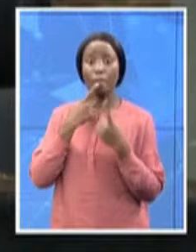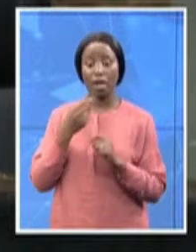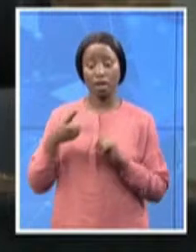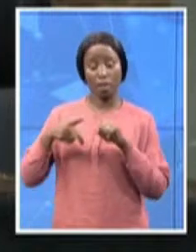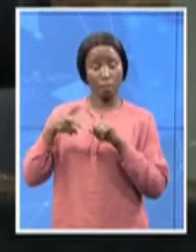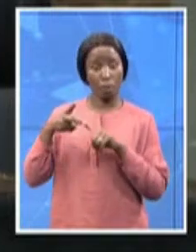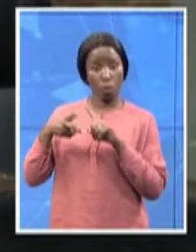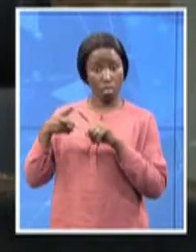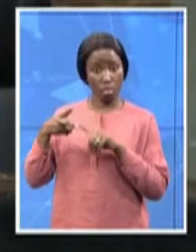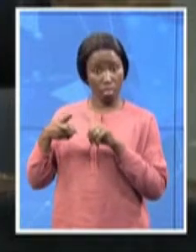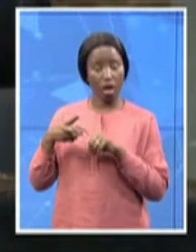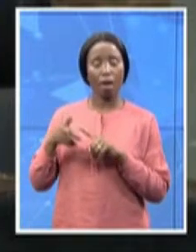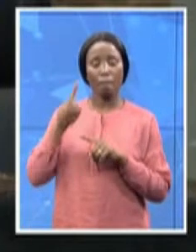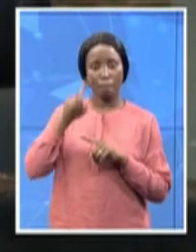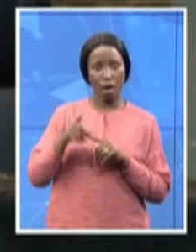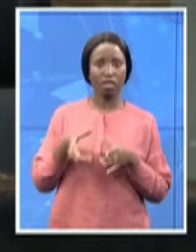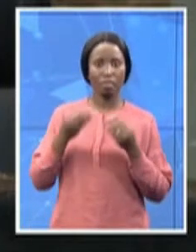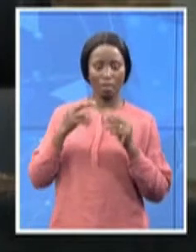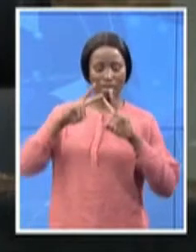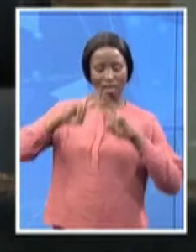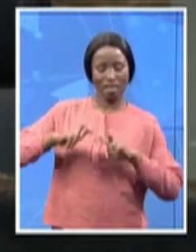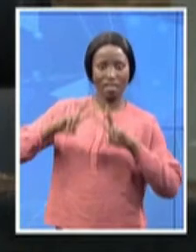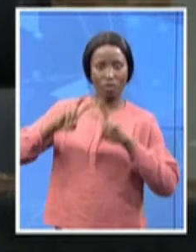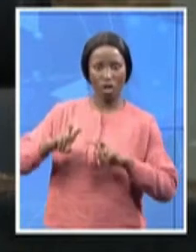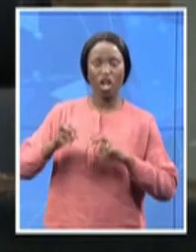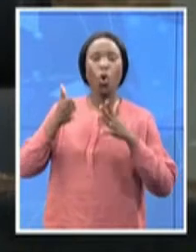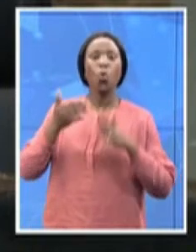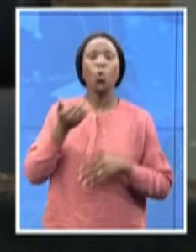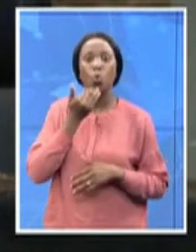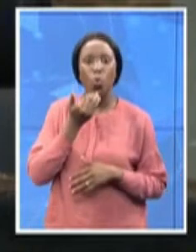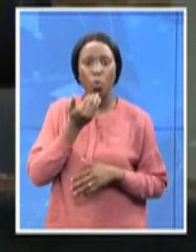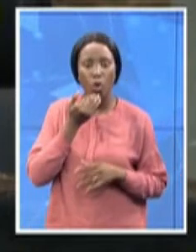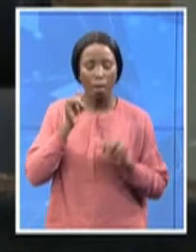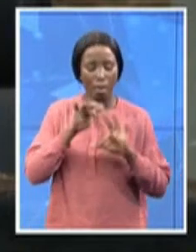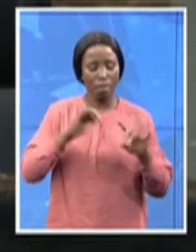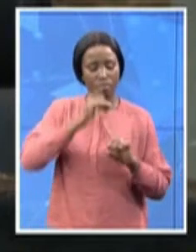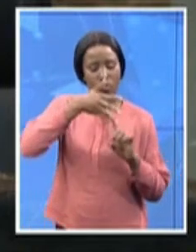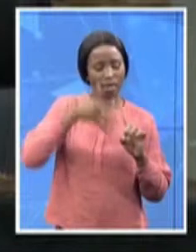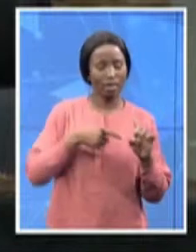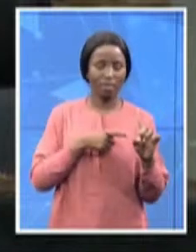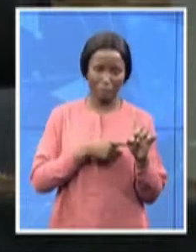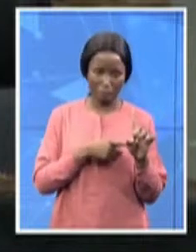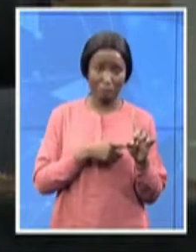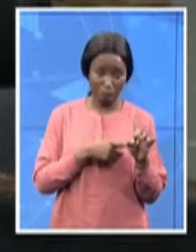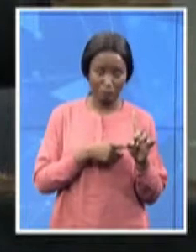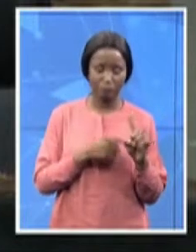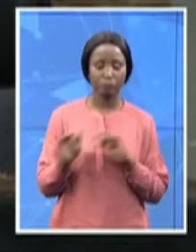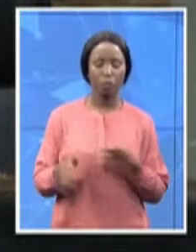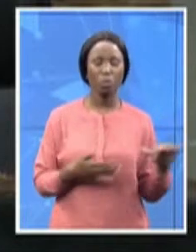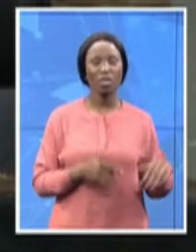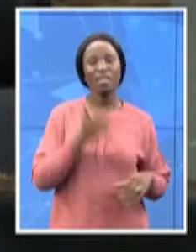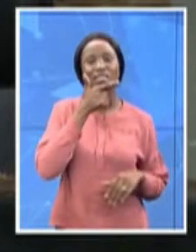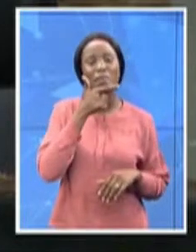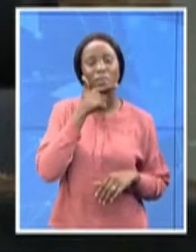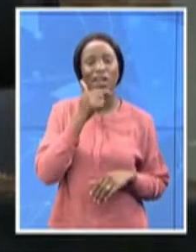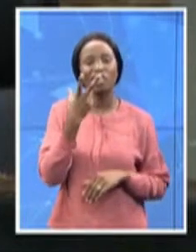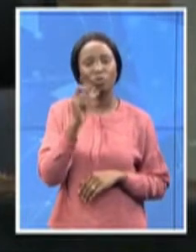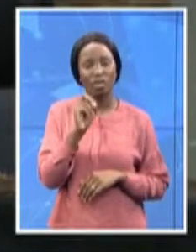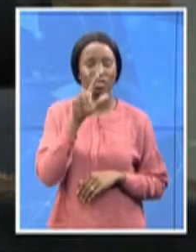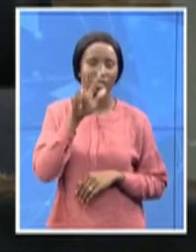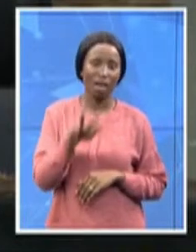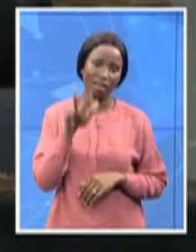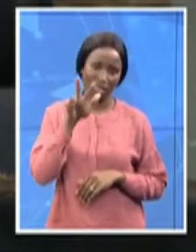the public protector. In December 2018, and by notice, the